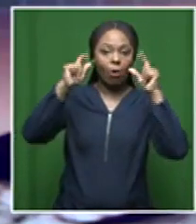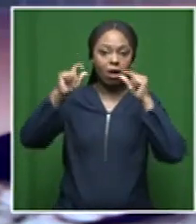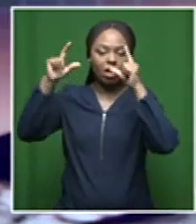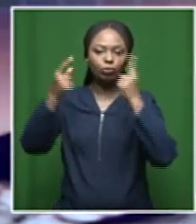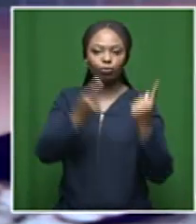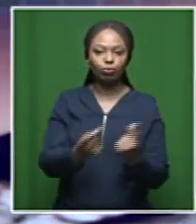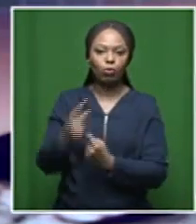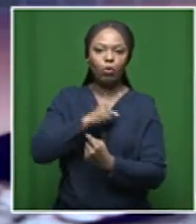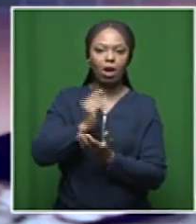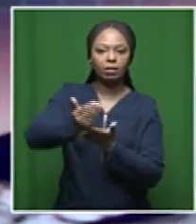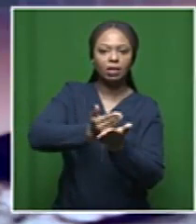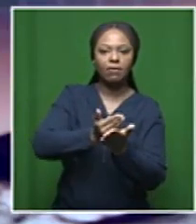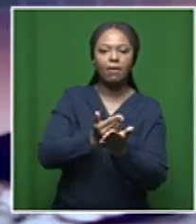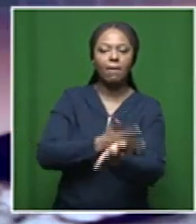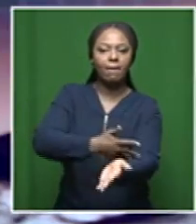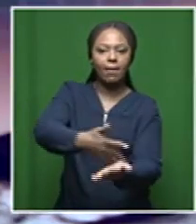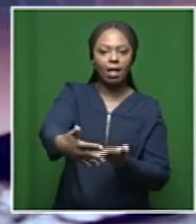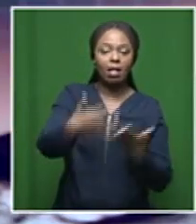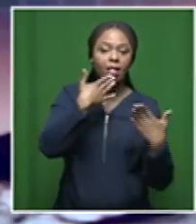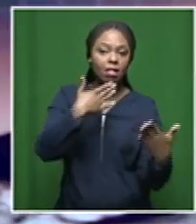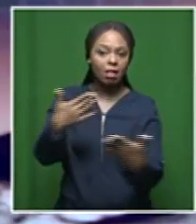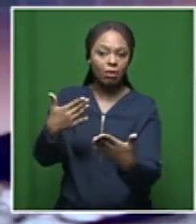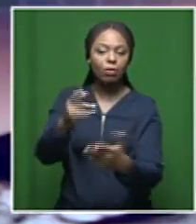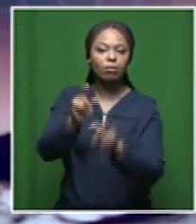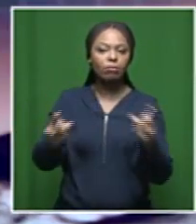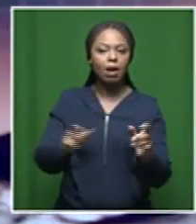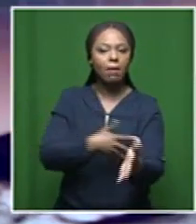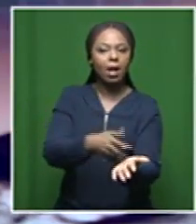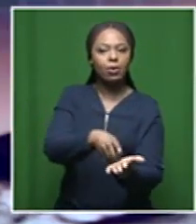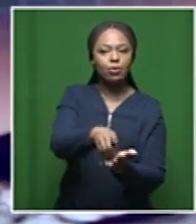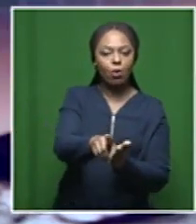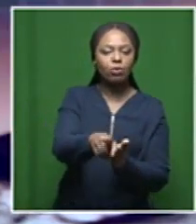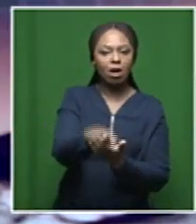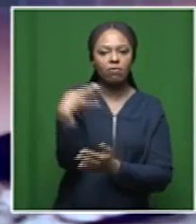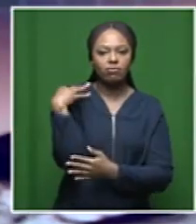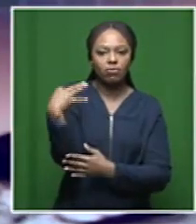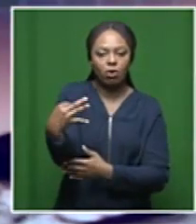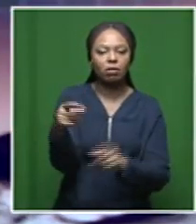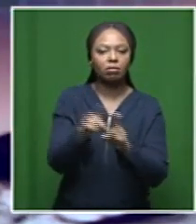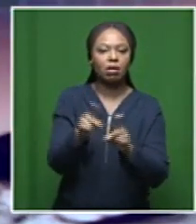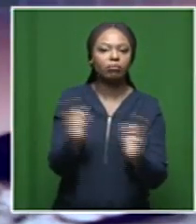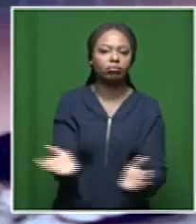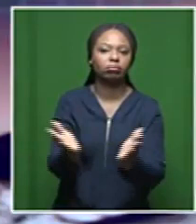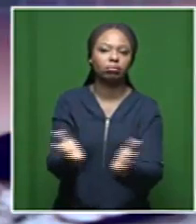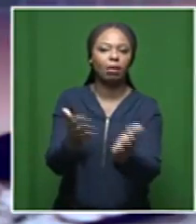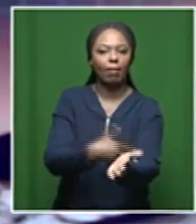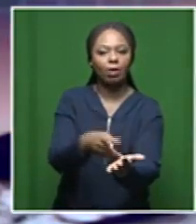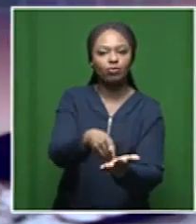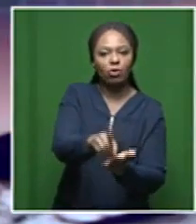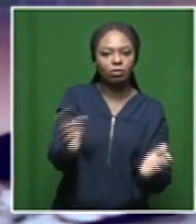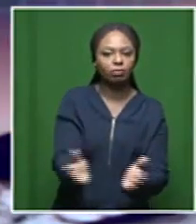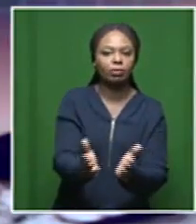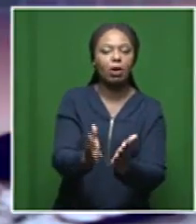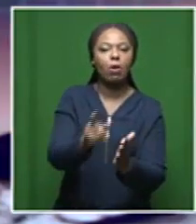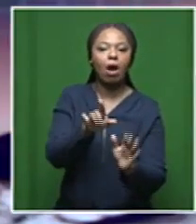need for safe blood, to thank and honor those blood donors who make transfusions possible, and to encourage regular blood donation by